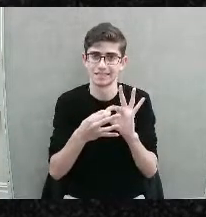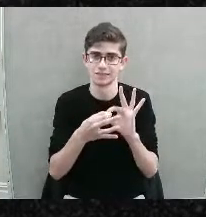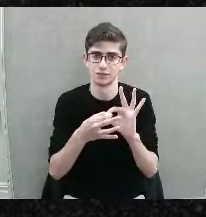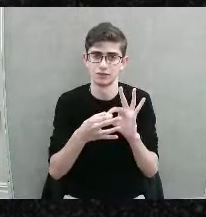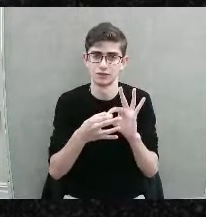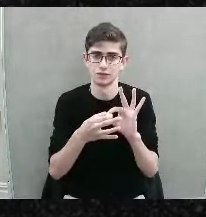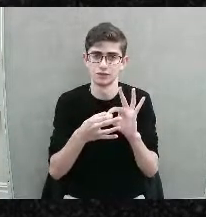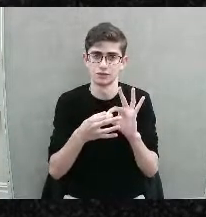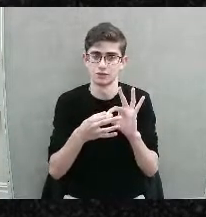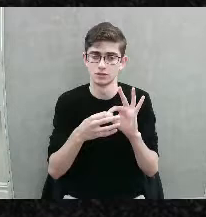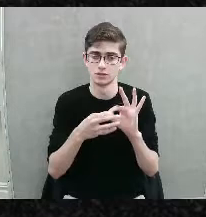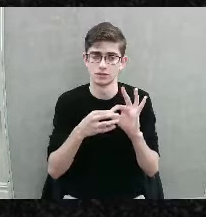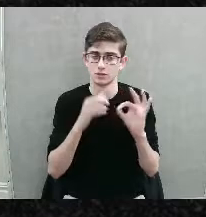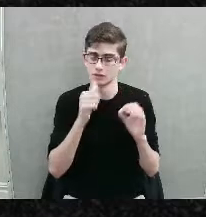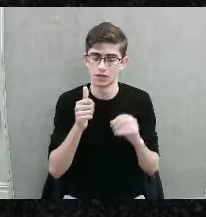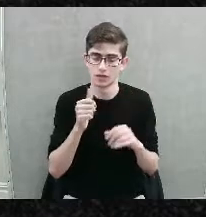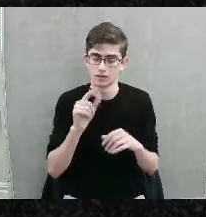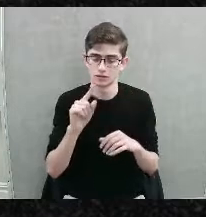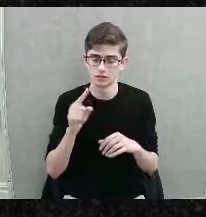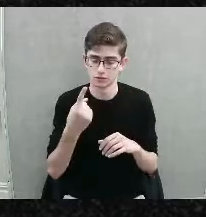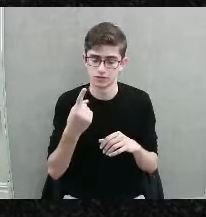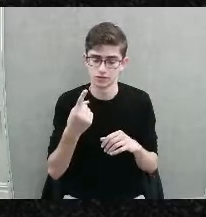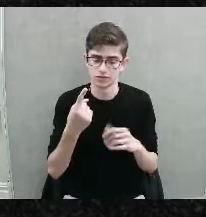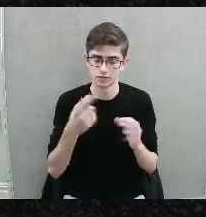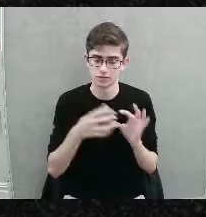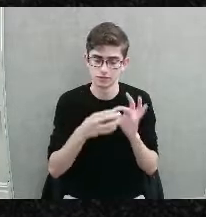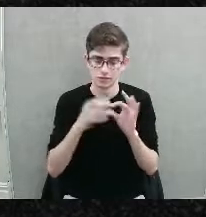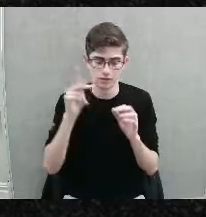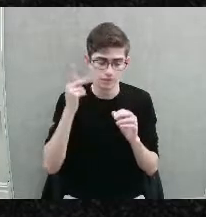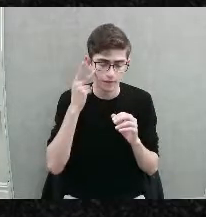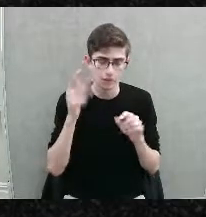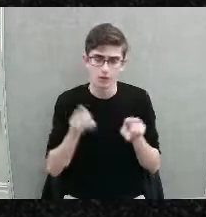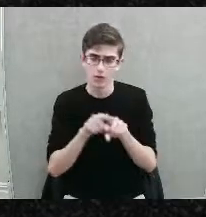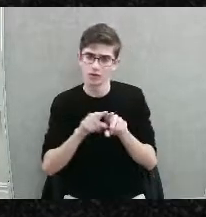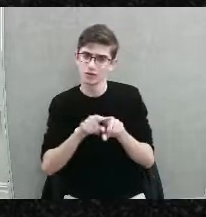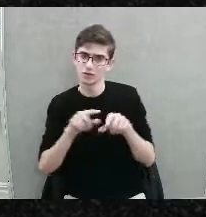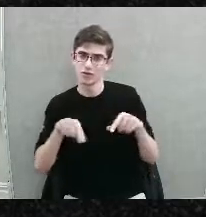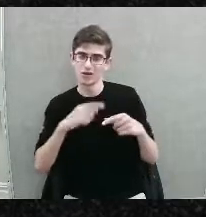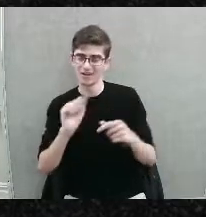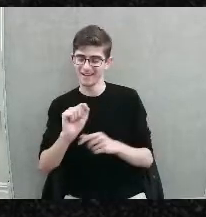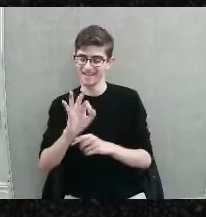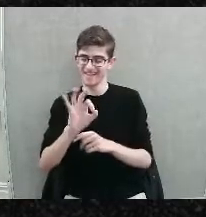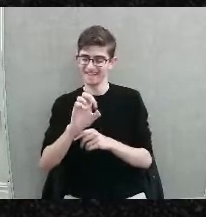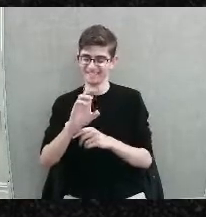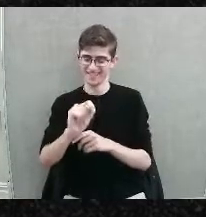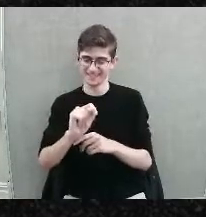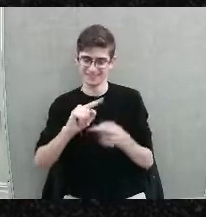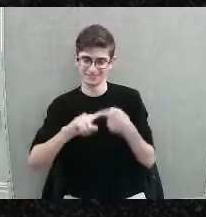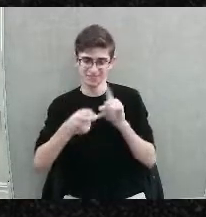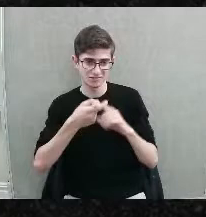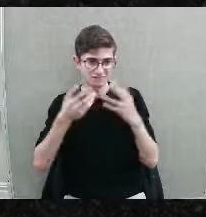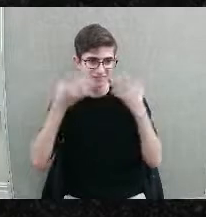only intellectually, but also in terms of affect and friendships.